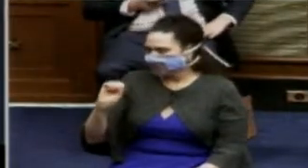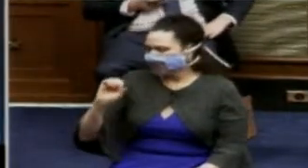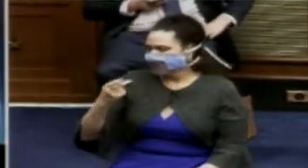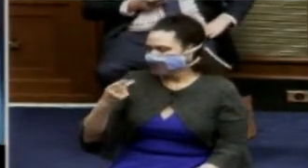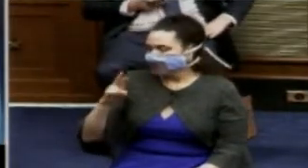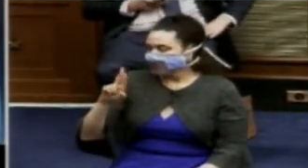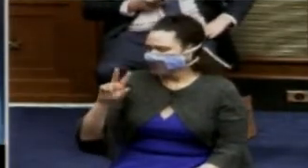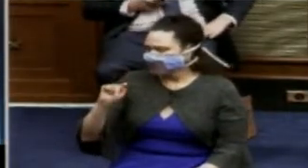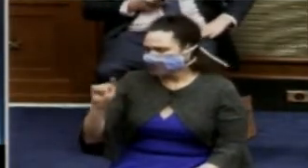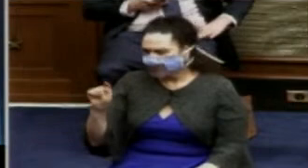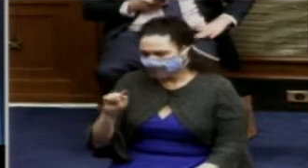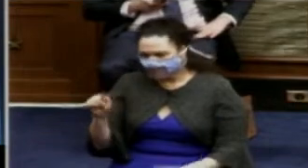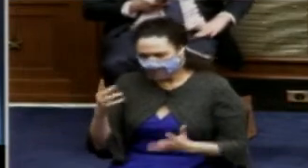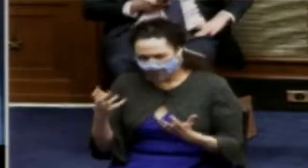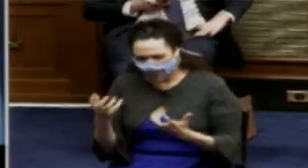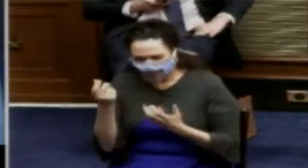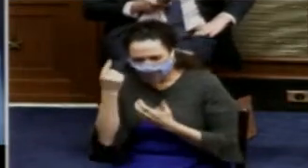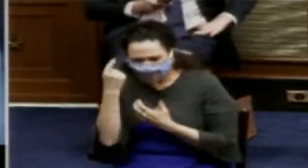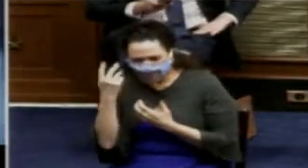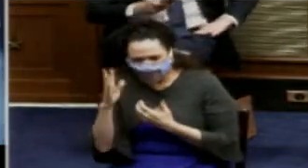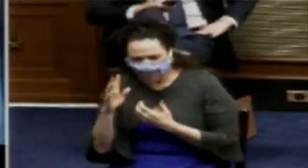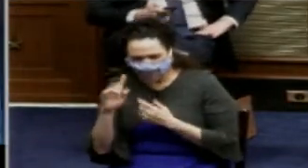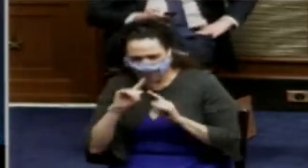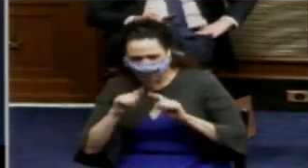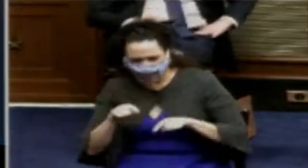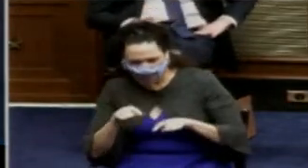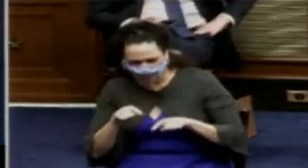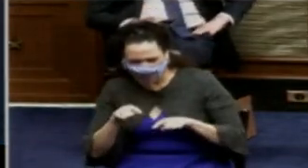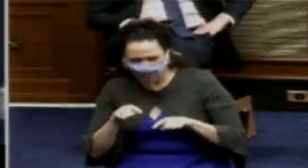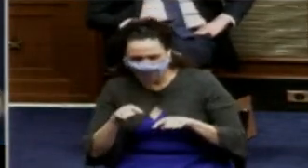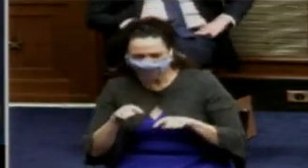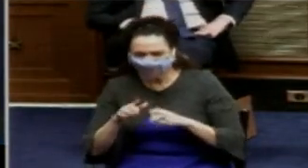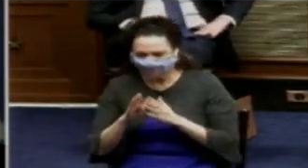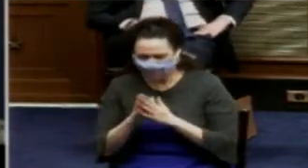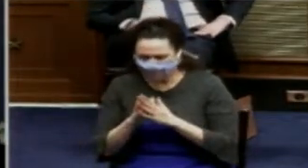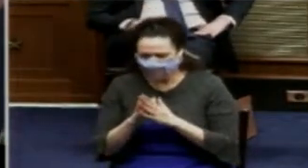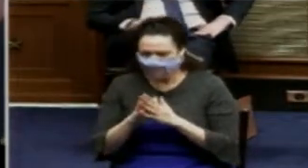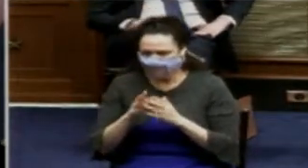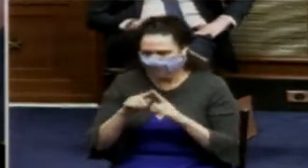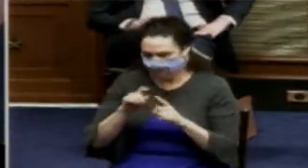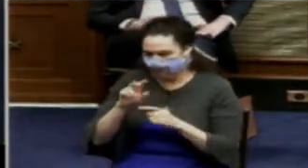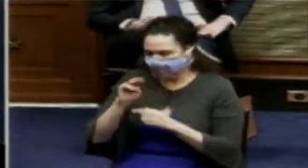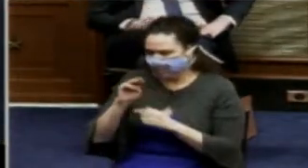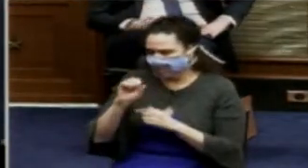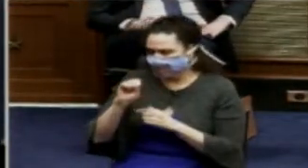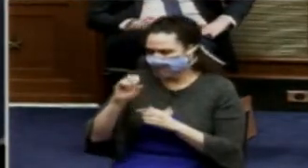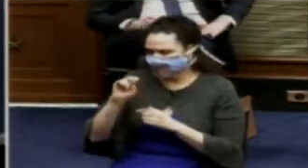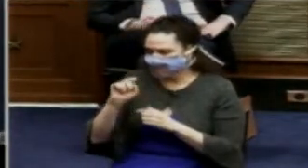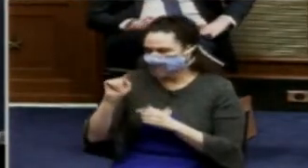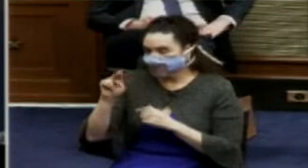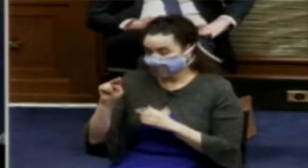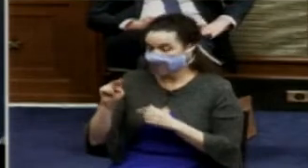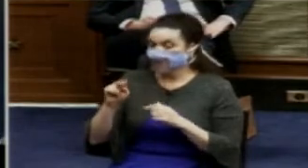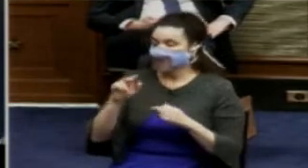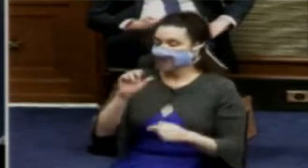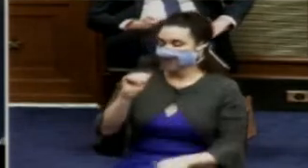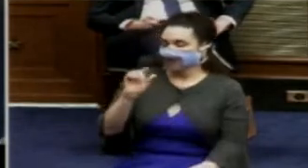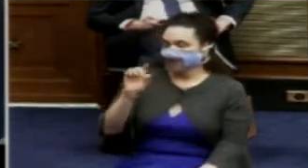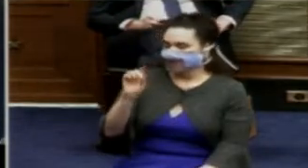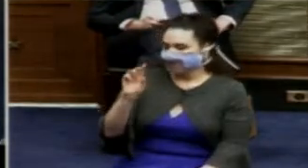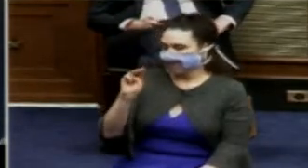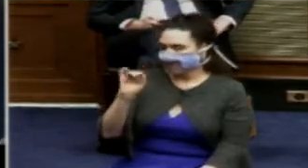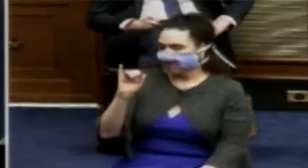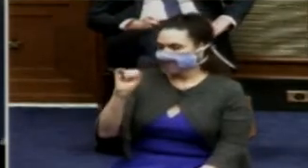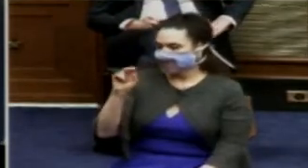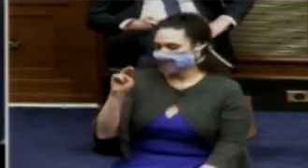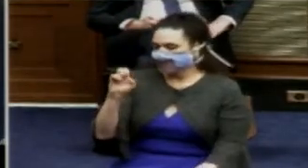answer to Ms. Norton. The admissions clause in the Constitution grants